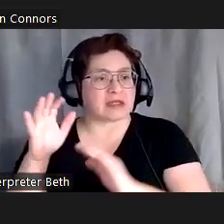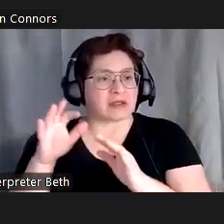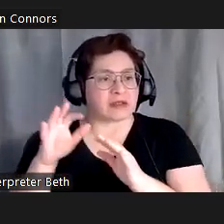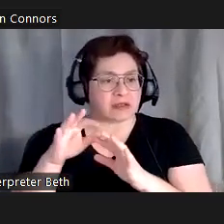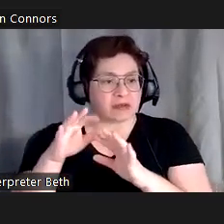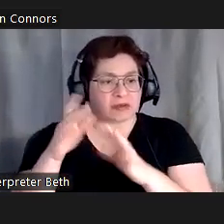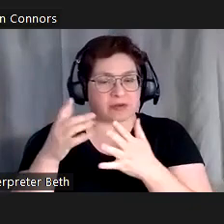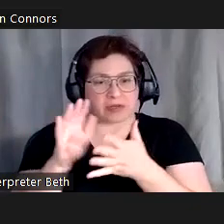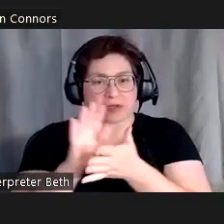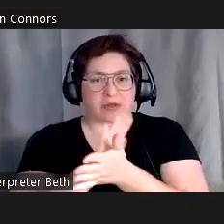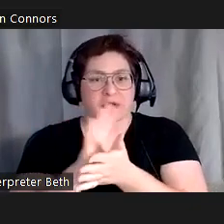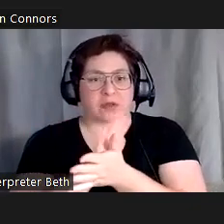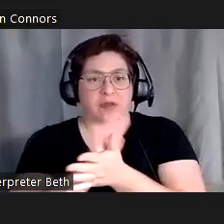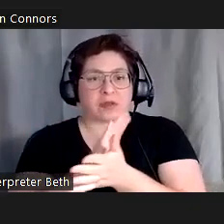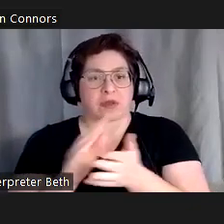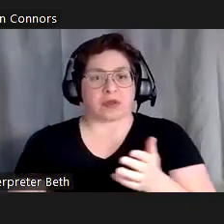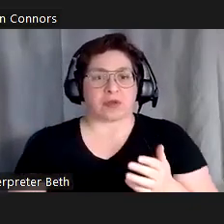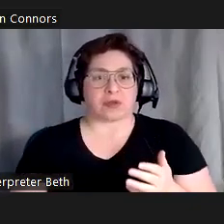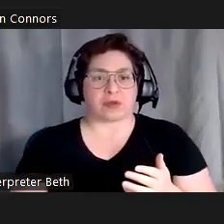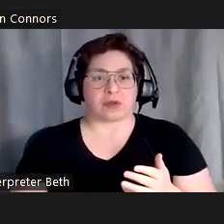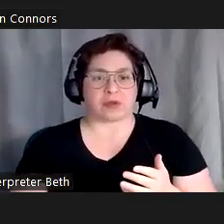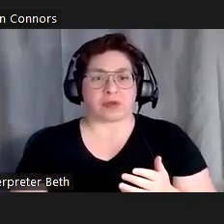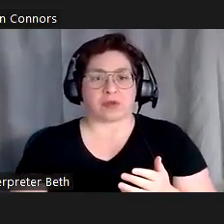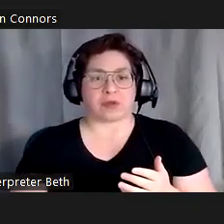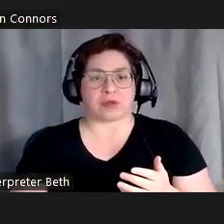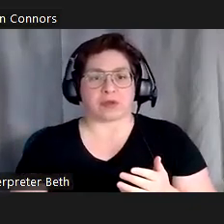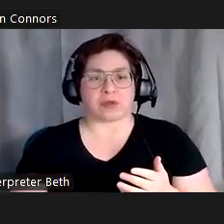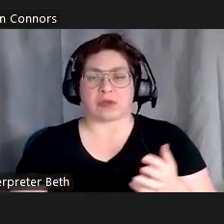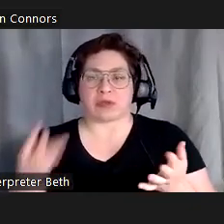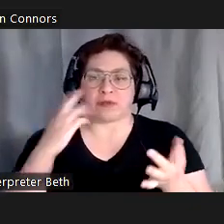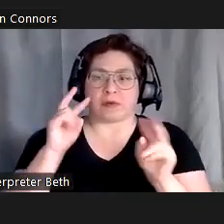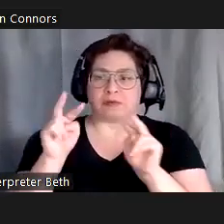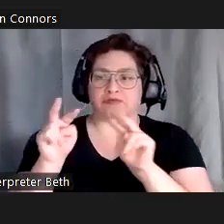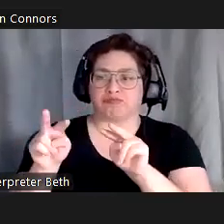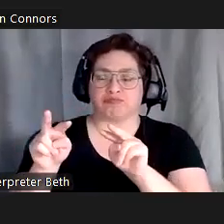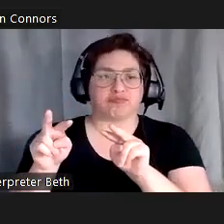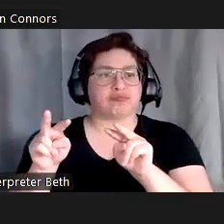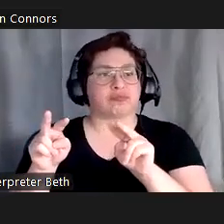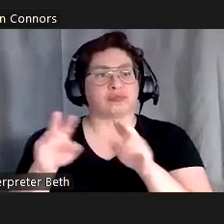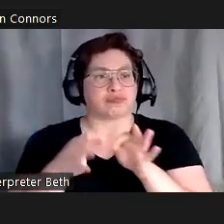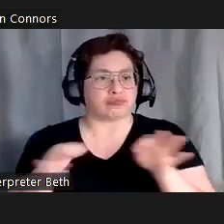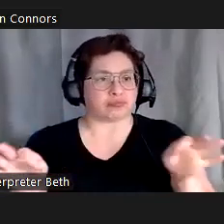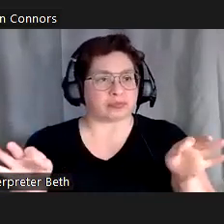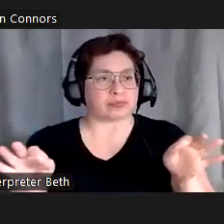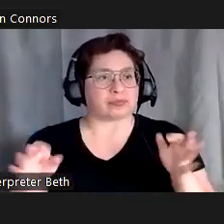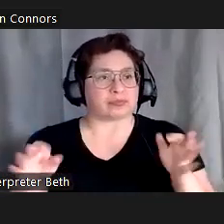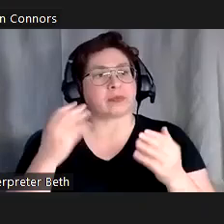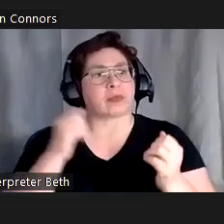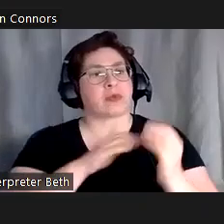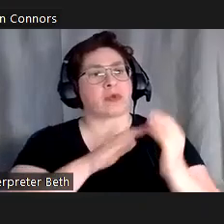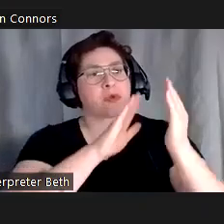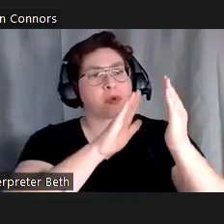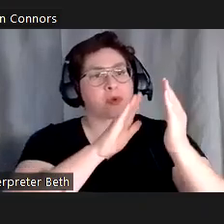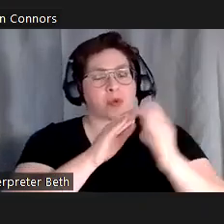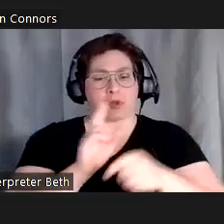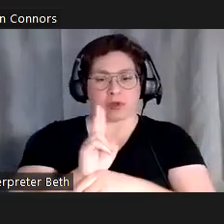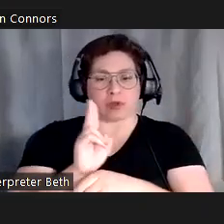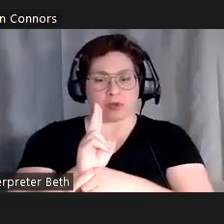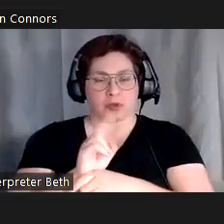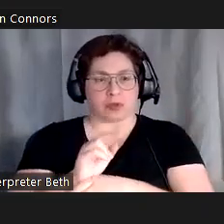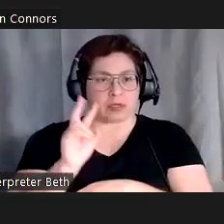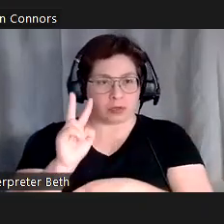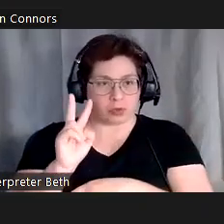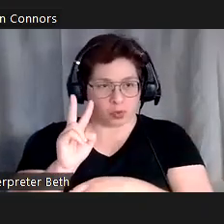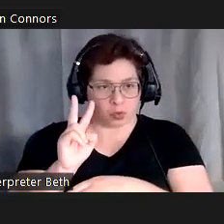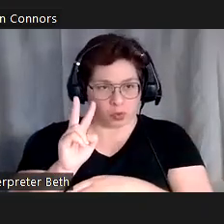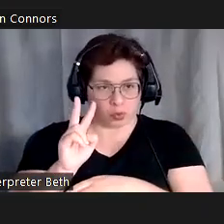our paper, which is linked down there in the bottom right if you want to take a look at it. But we approached it through the use of 2 illustrative species